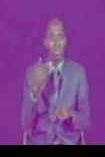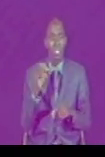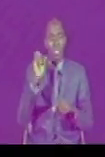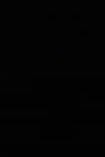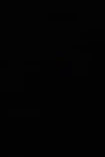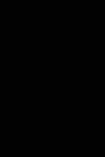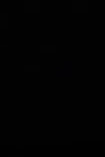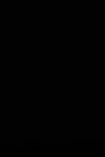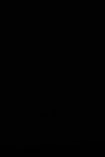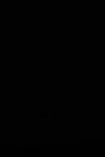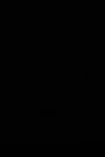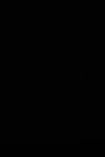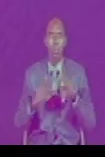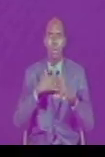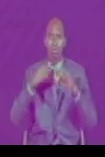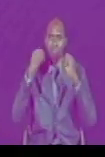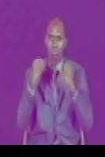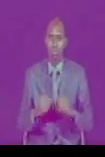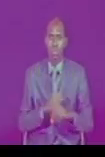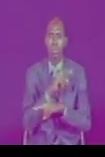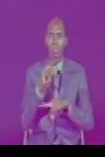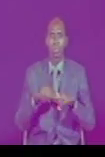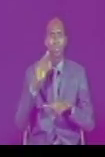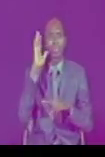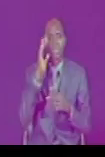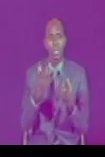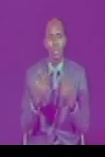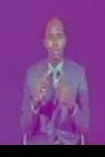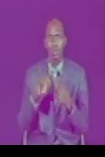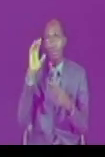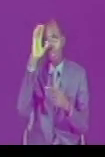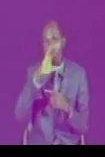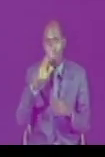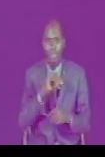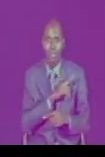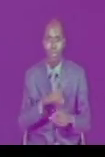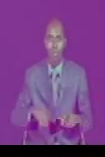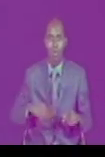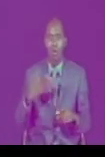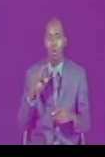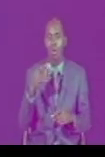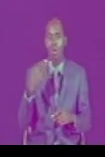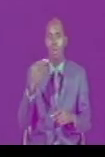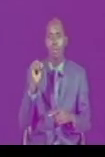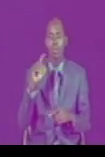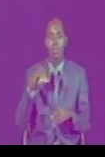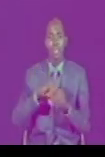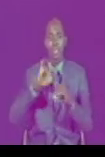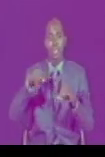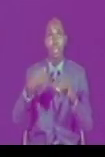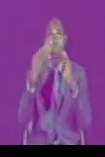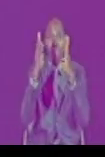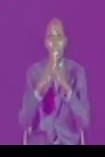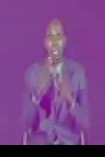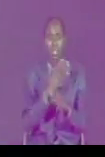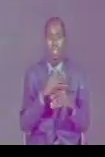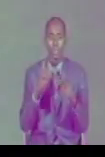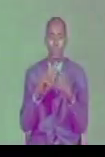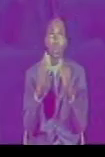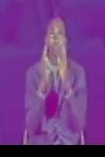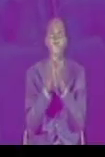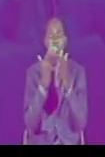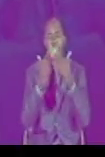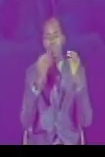come to seek the Lord of hosts in Jerusalem and to pray before the Lord. We will do